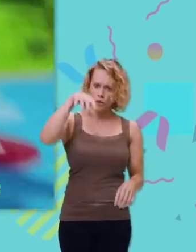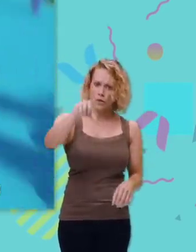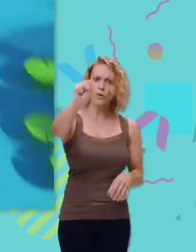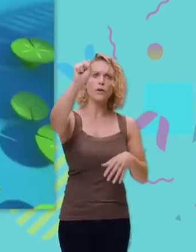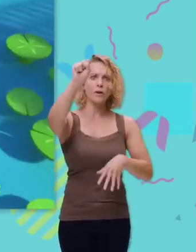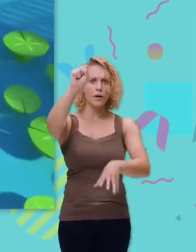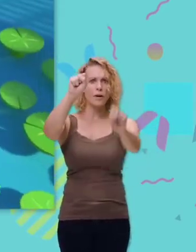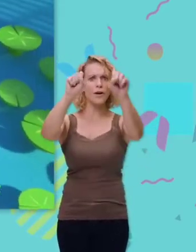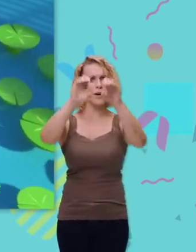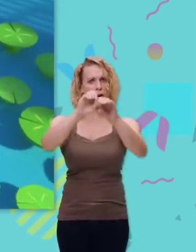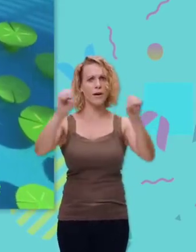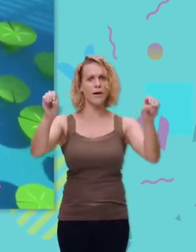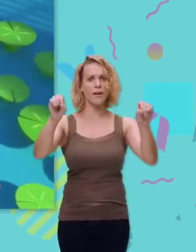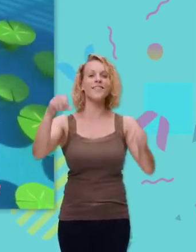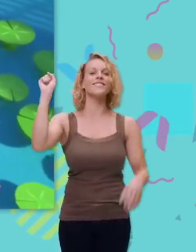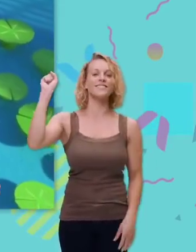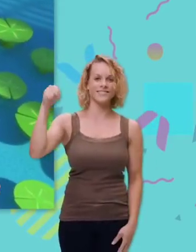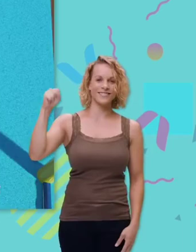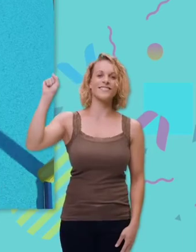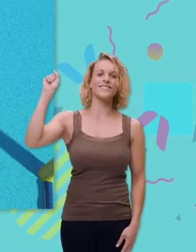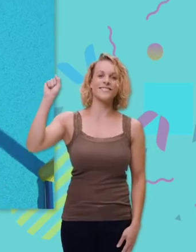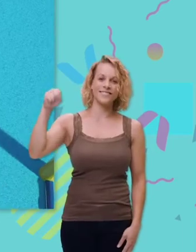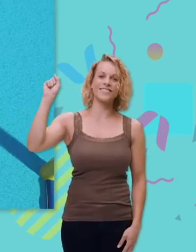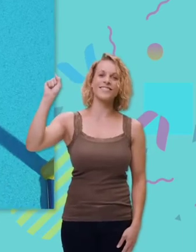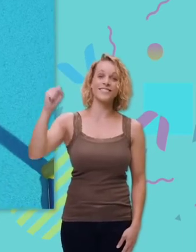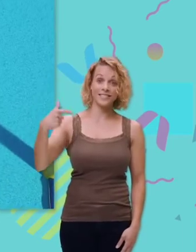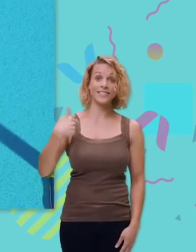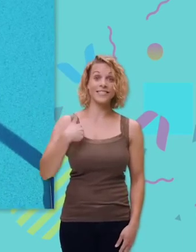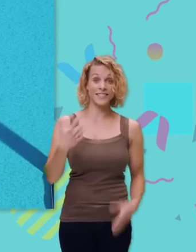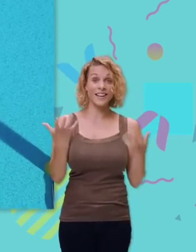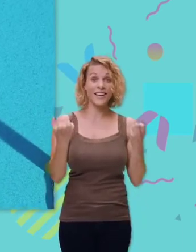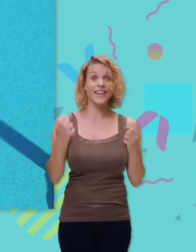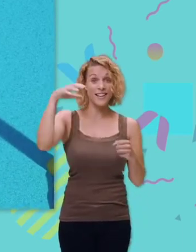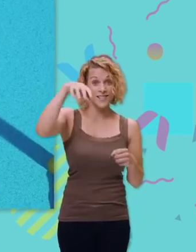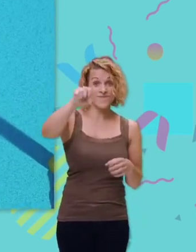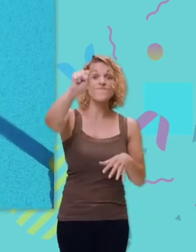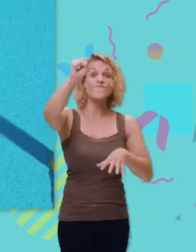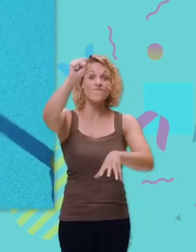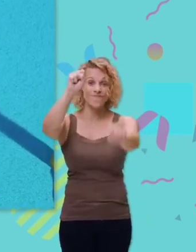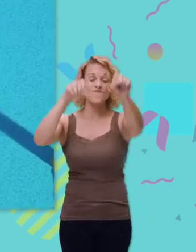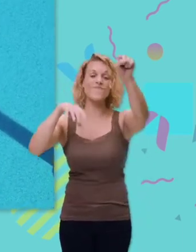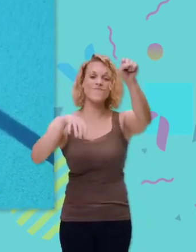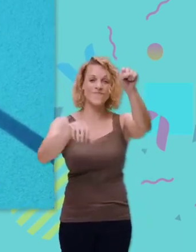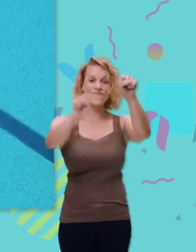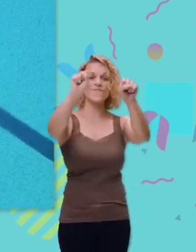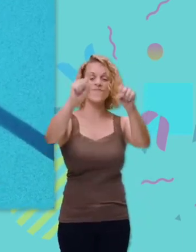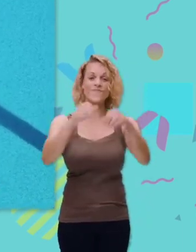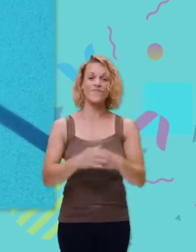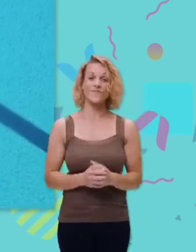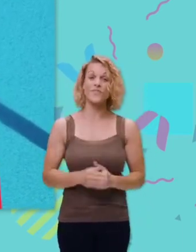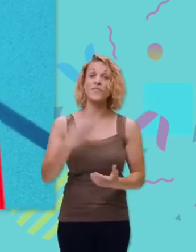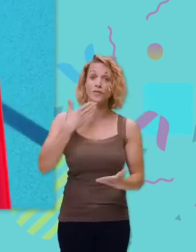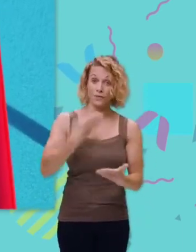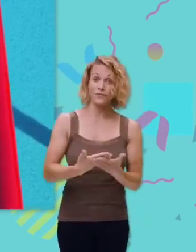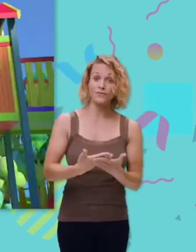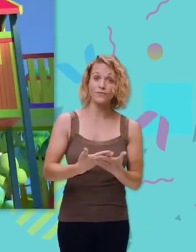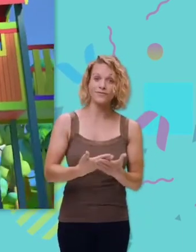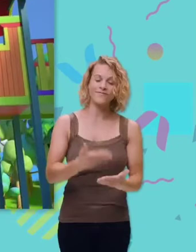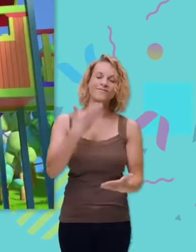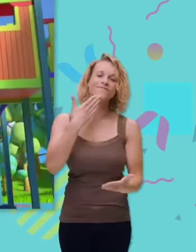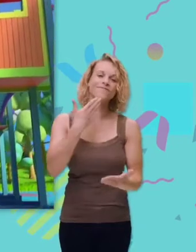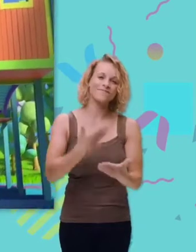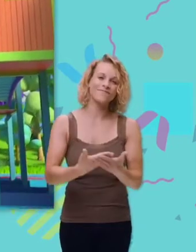Bars, why don't you climb the bars? Yes, I want to climb the bars.